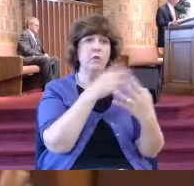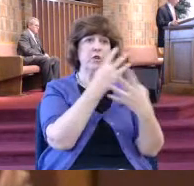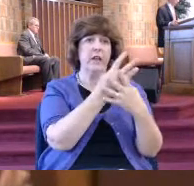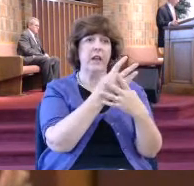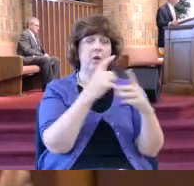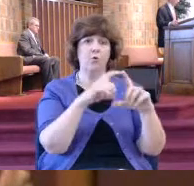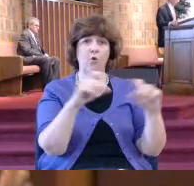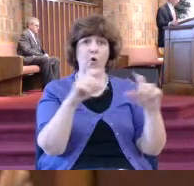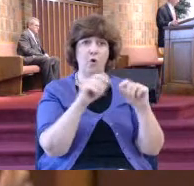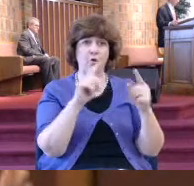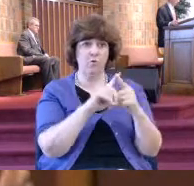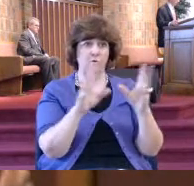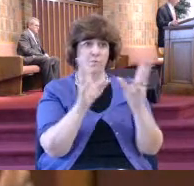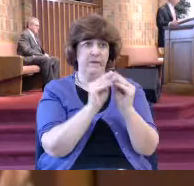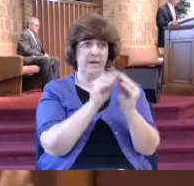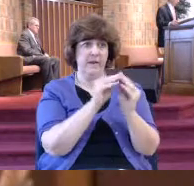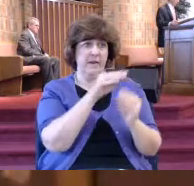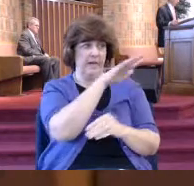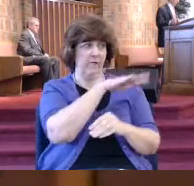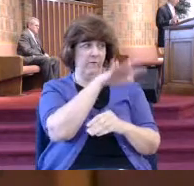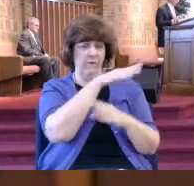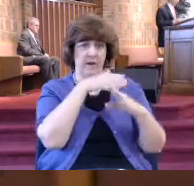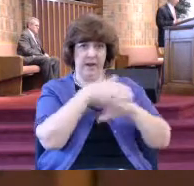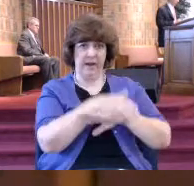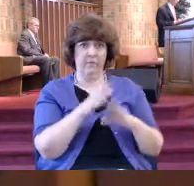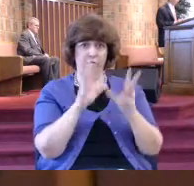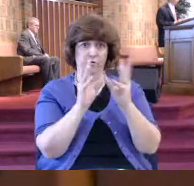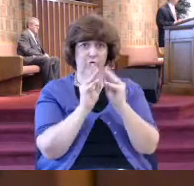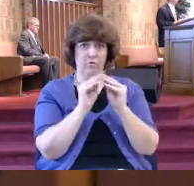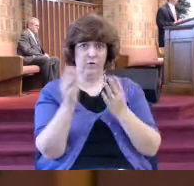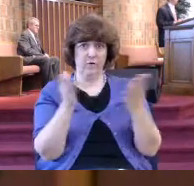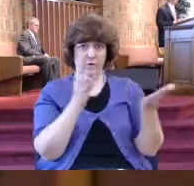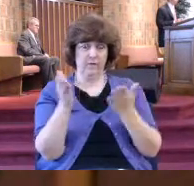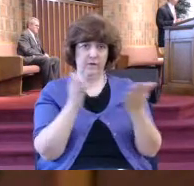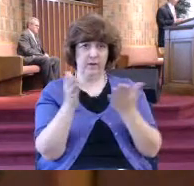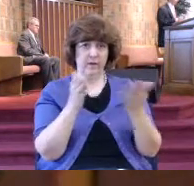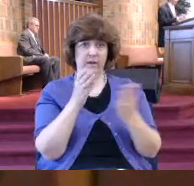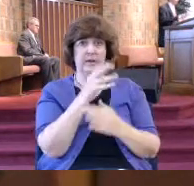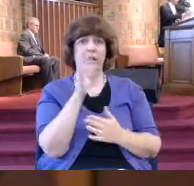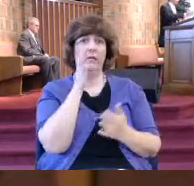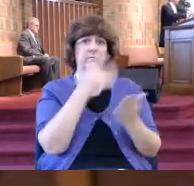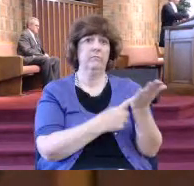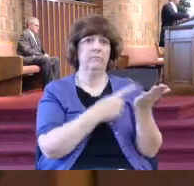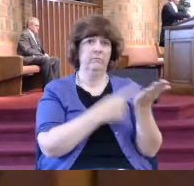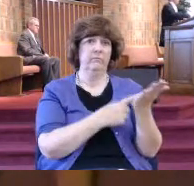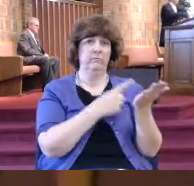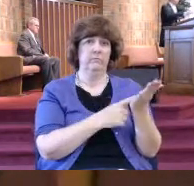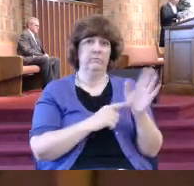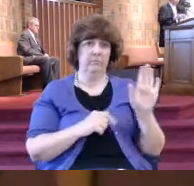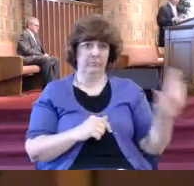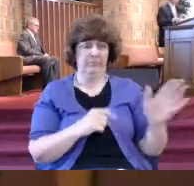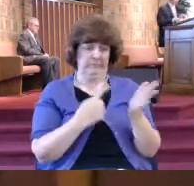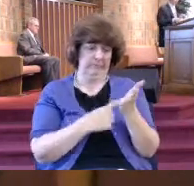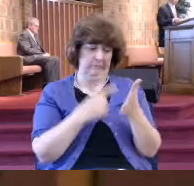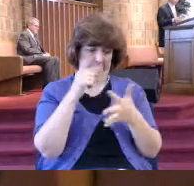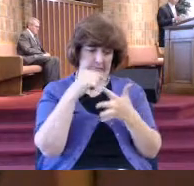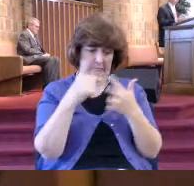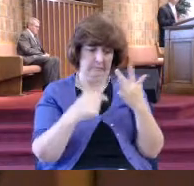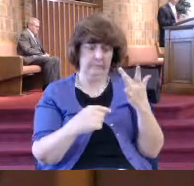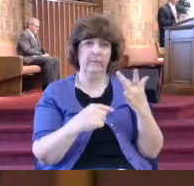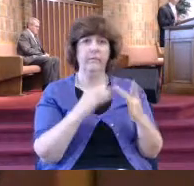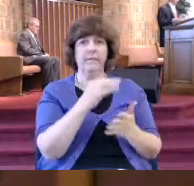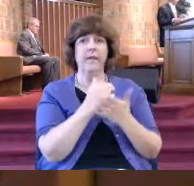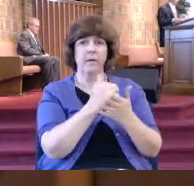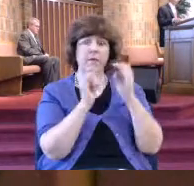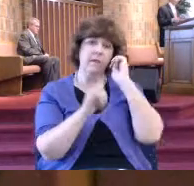meet down front after services this morning, and they're going to cover a couple of points that they need to cover. So if you are helping in